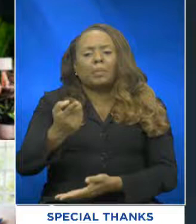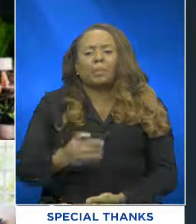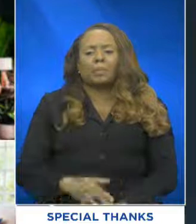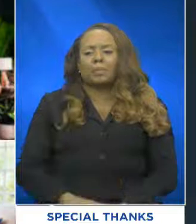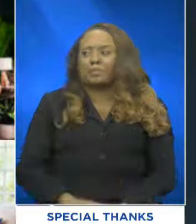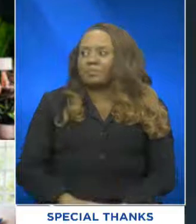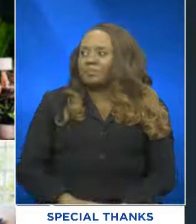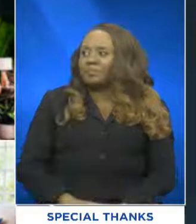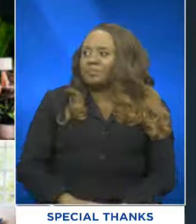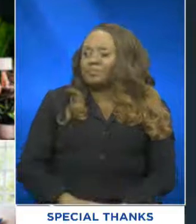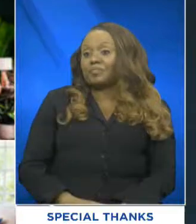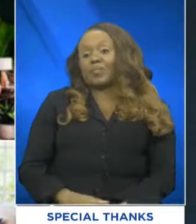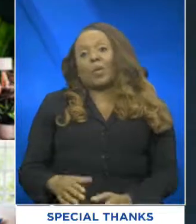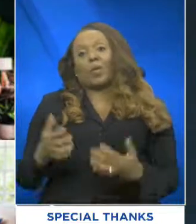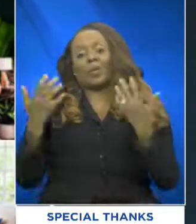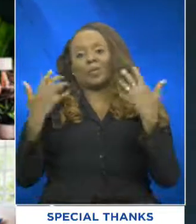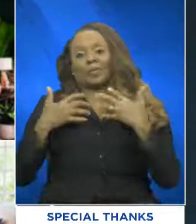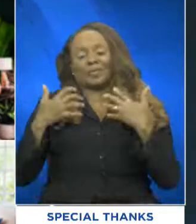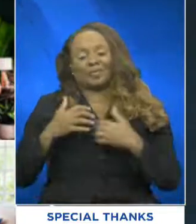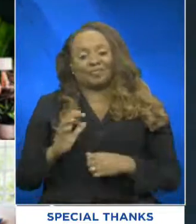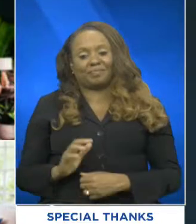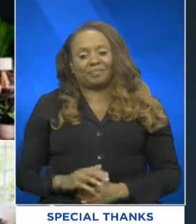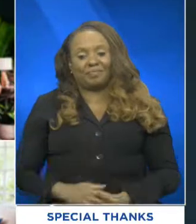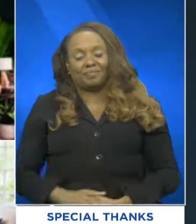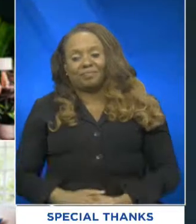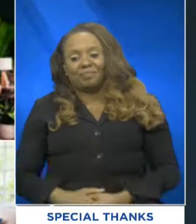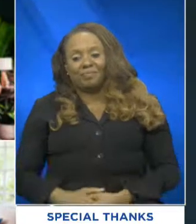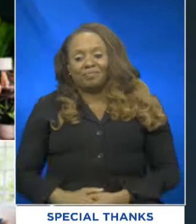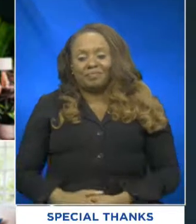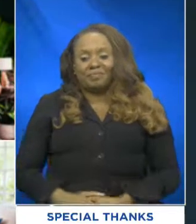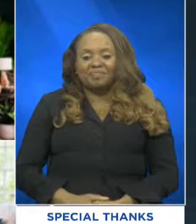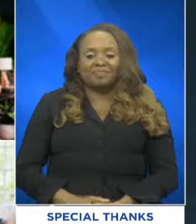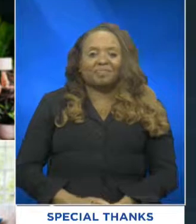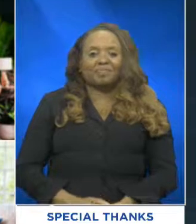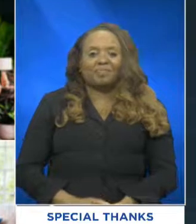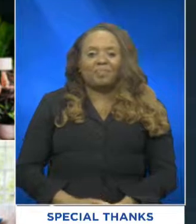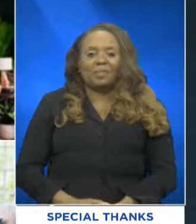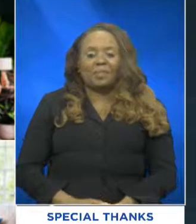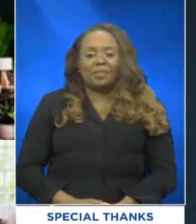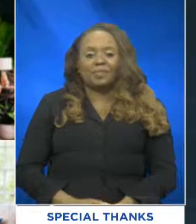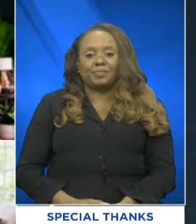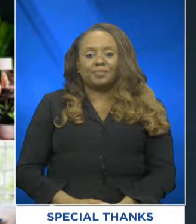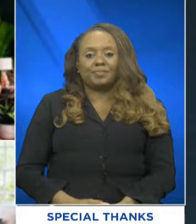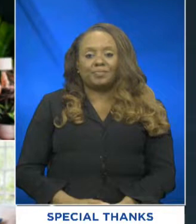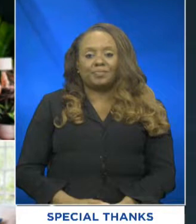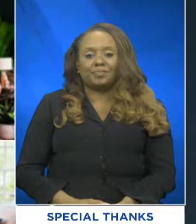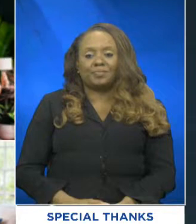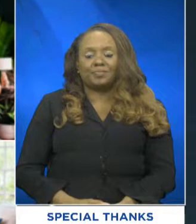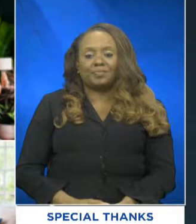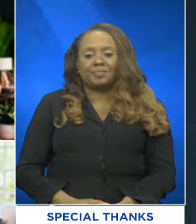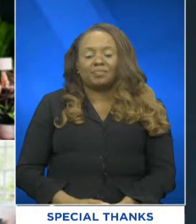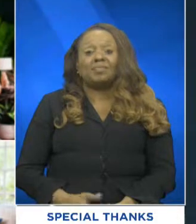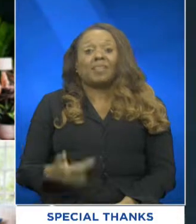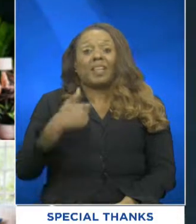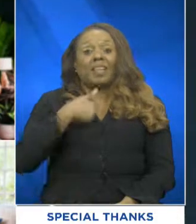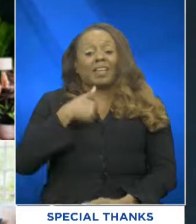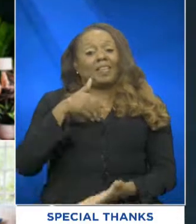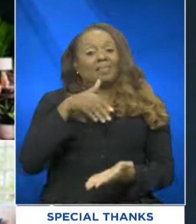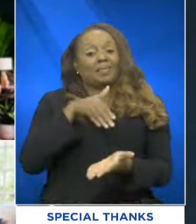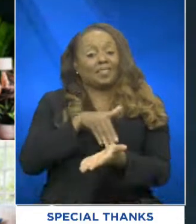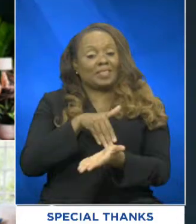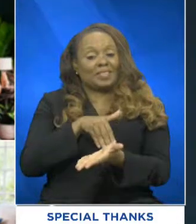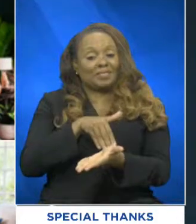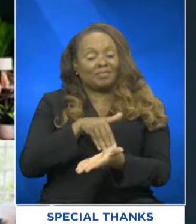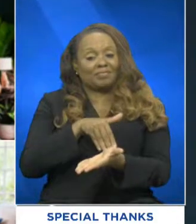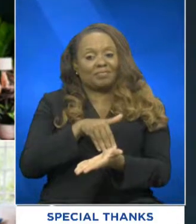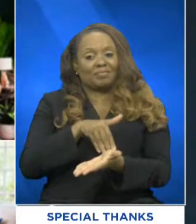Oh boy. Well, I must, first of all, as being a physician, this